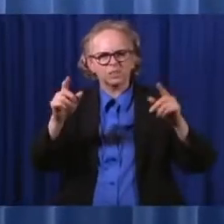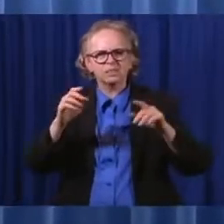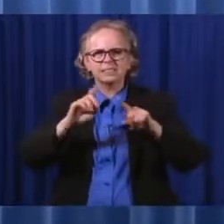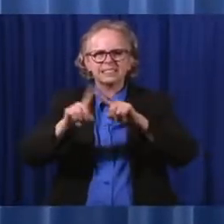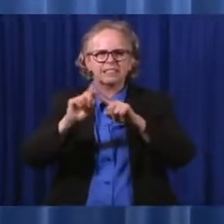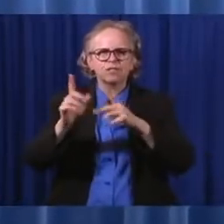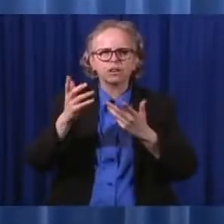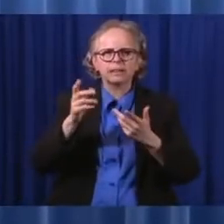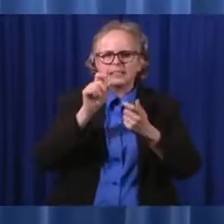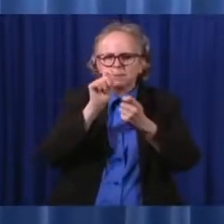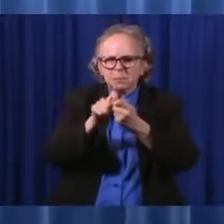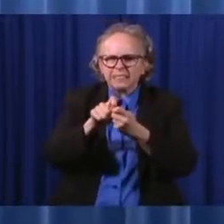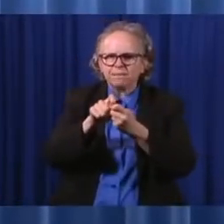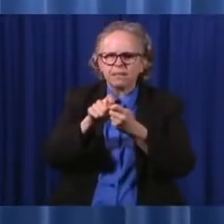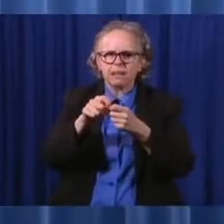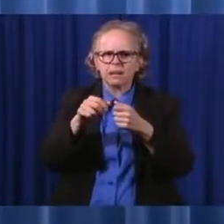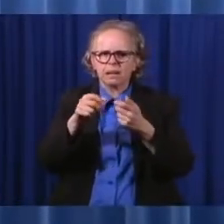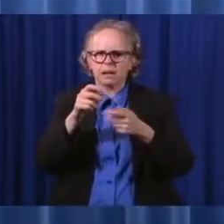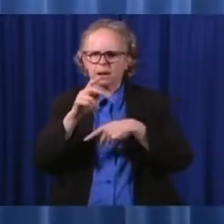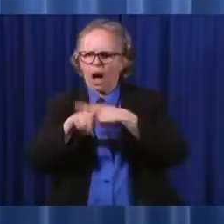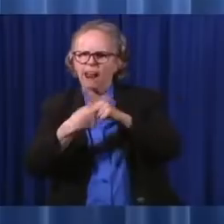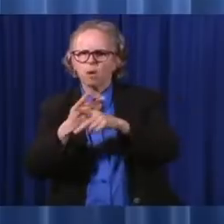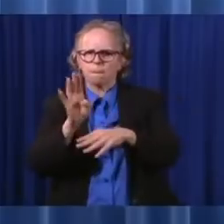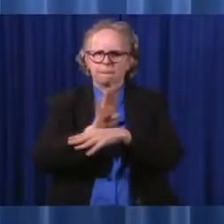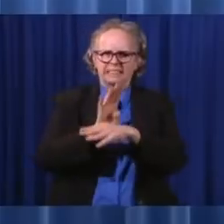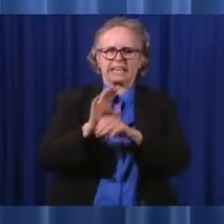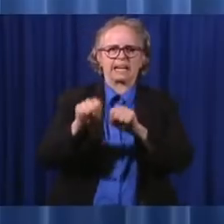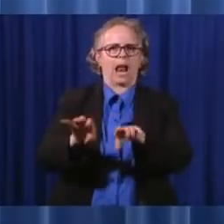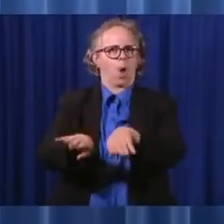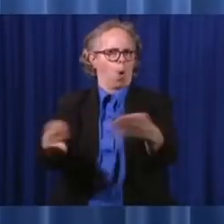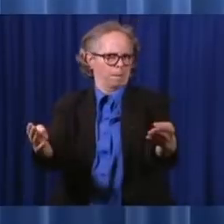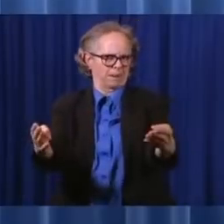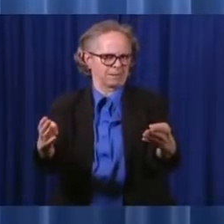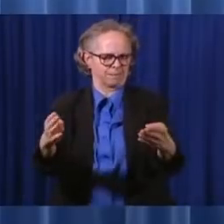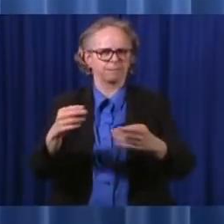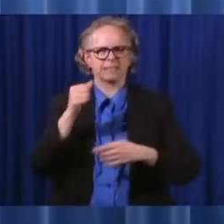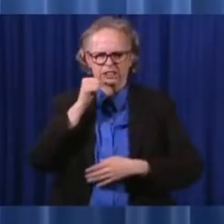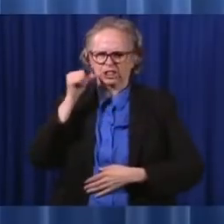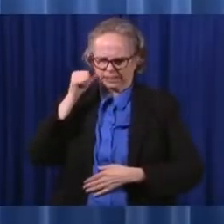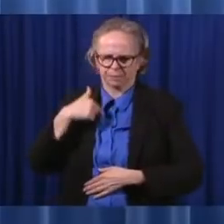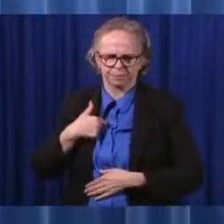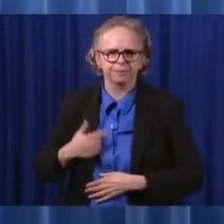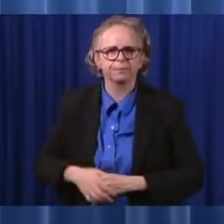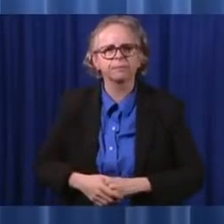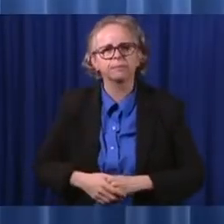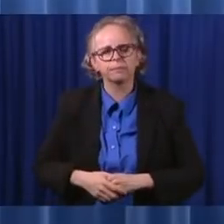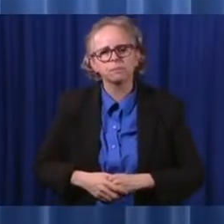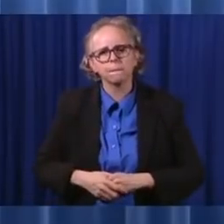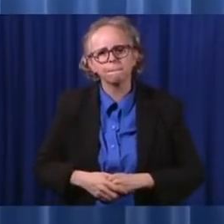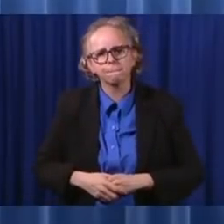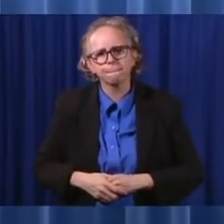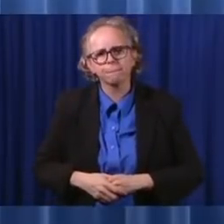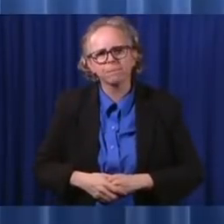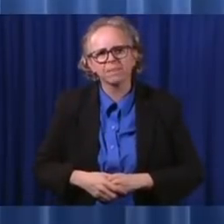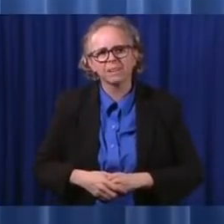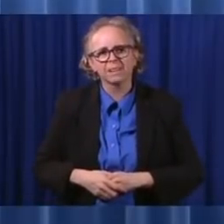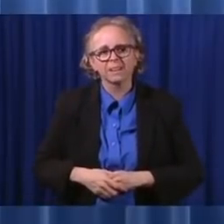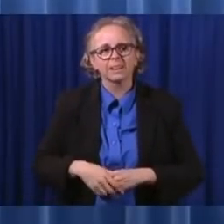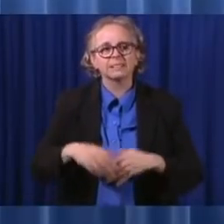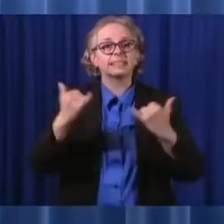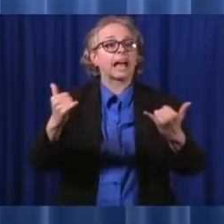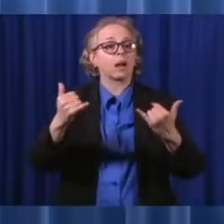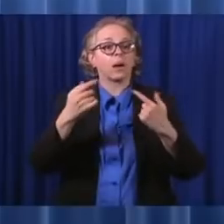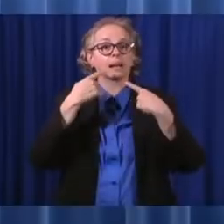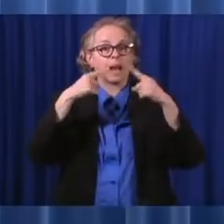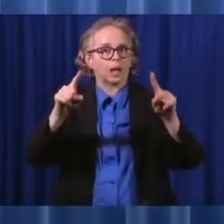categories of businesses that can, in fact, now reopen. We put that out in a release. Today, we'll be announcing some additional ones